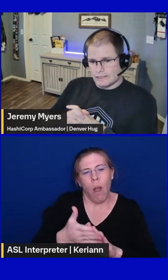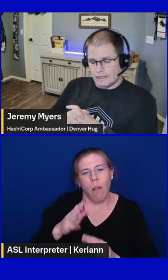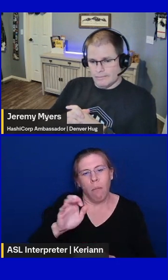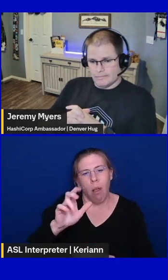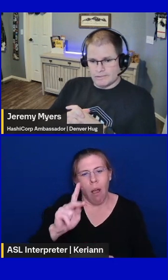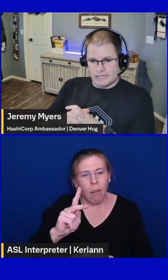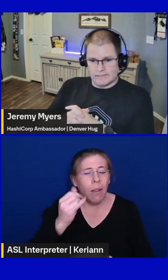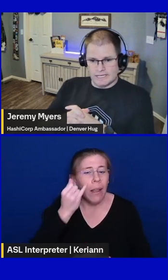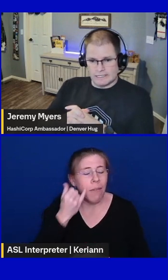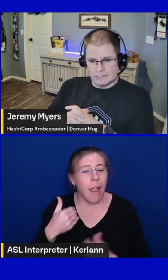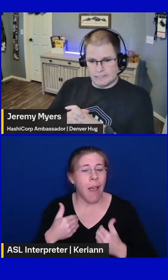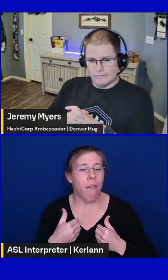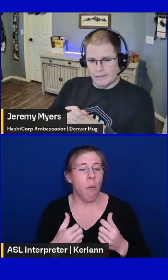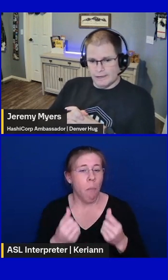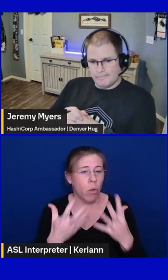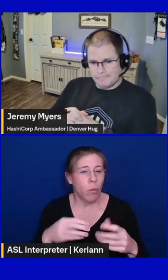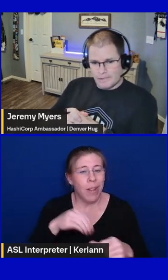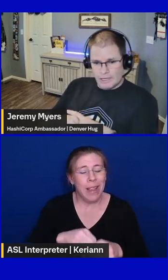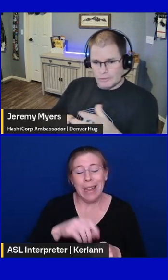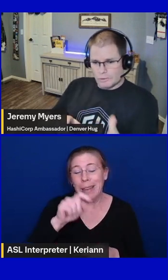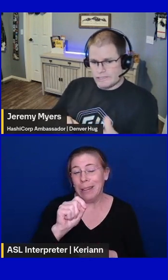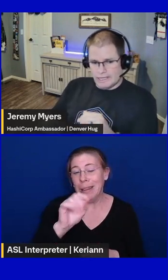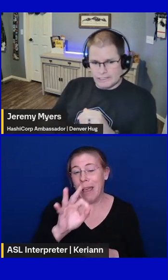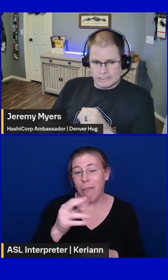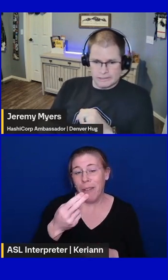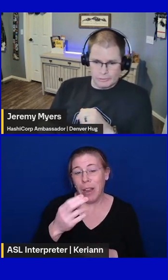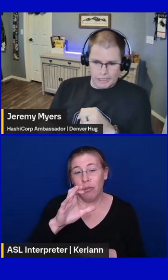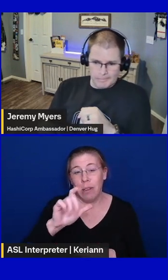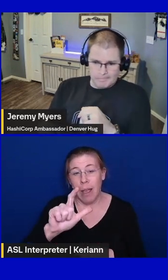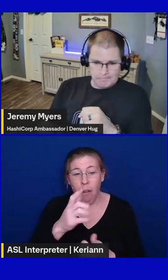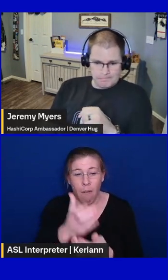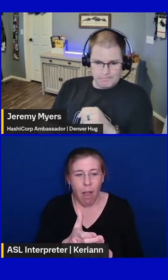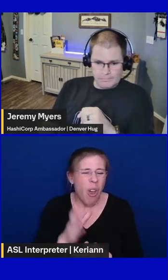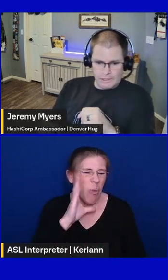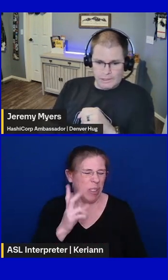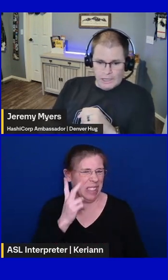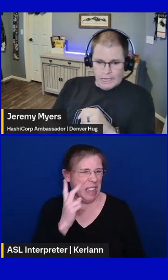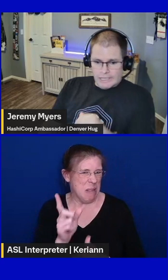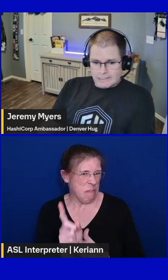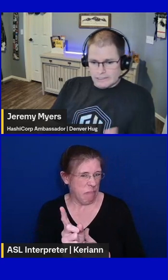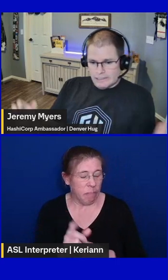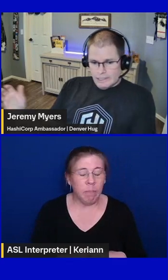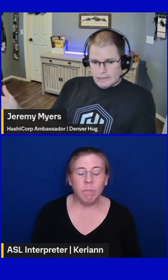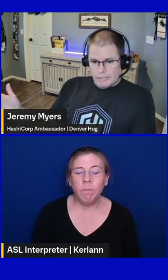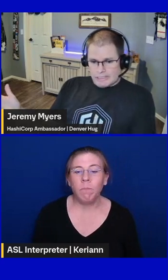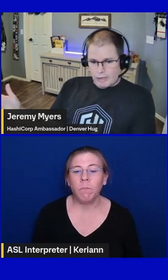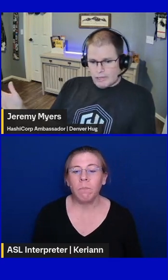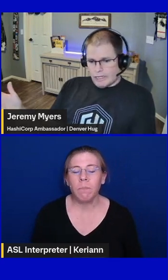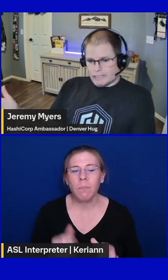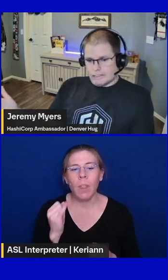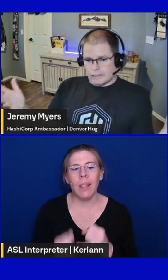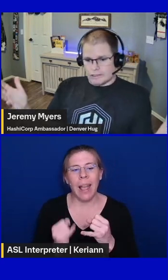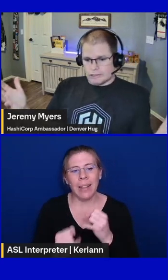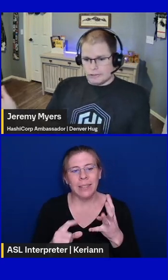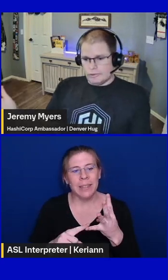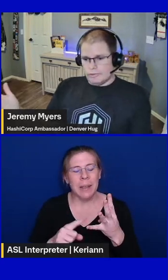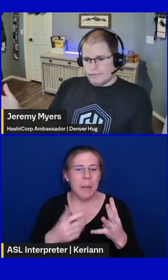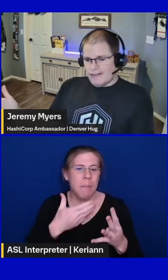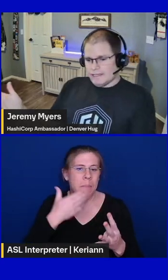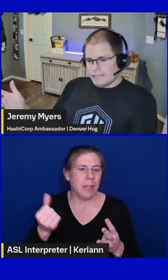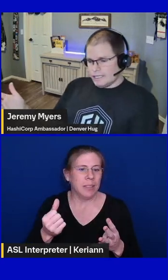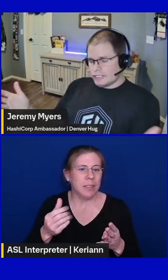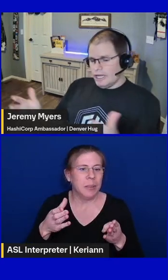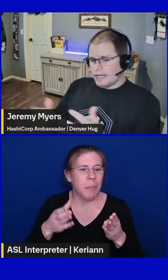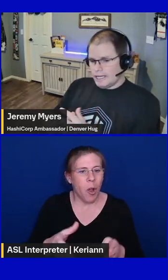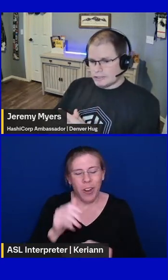test tf-test HCL file. And we'll see that in just a little bit. And lastly, the best part, assert,